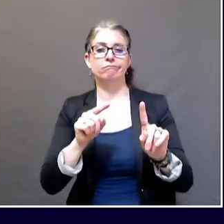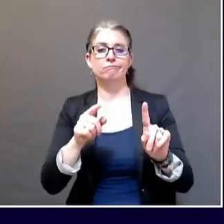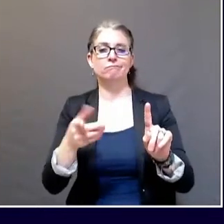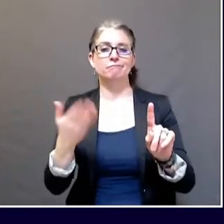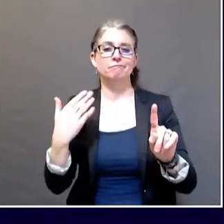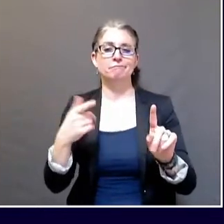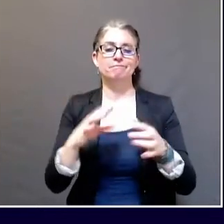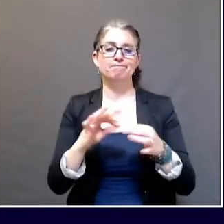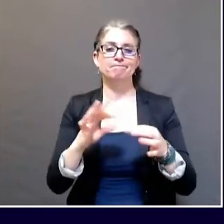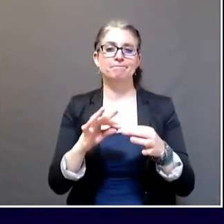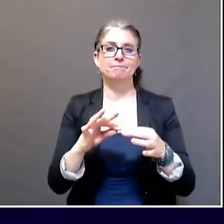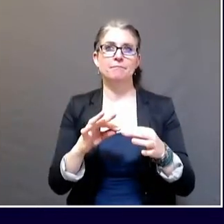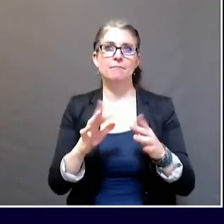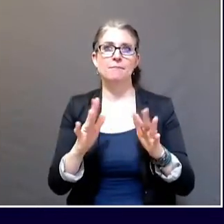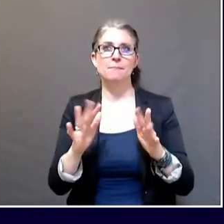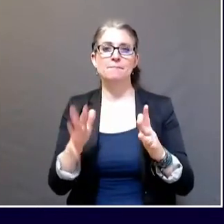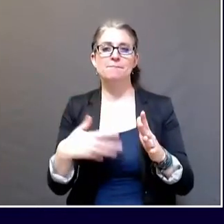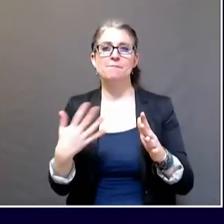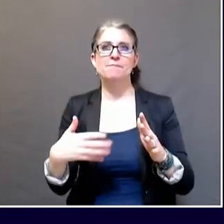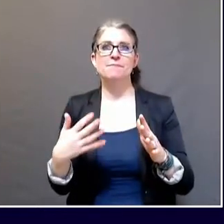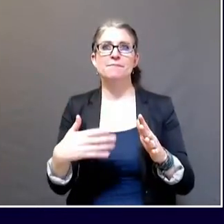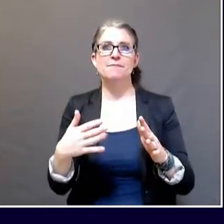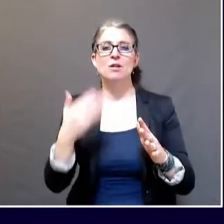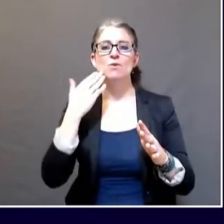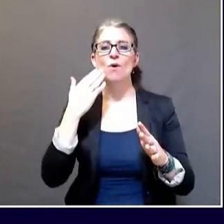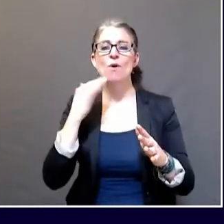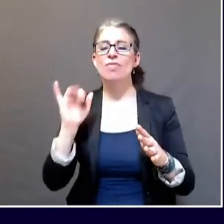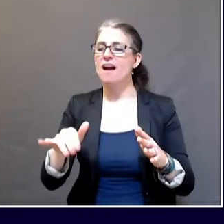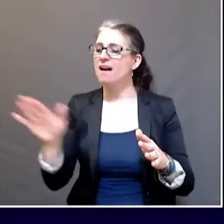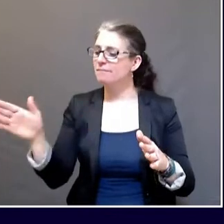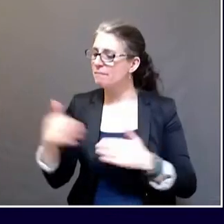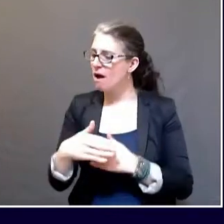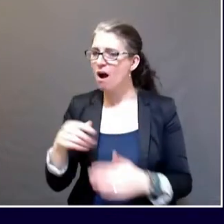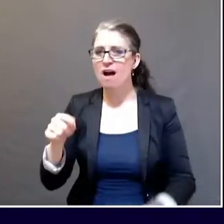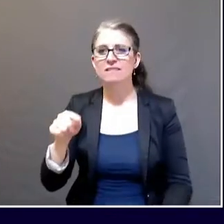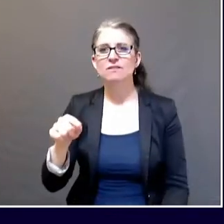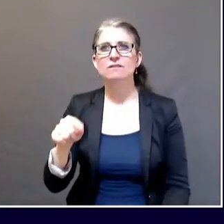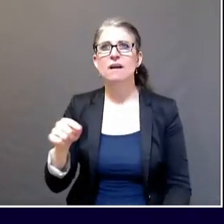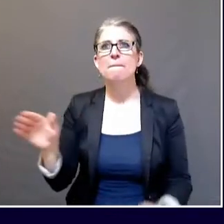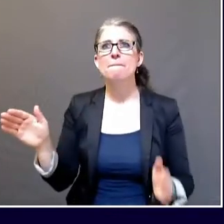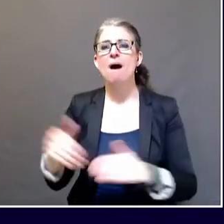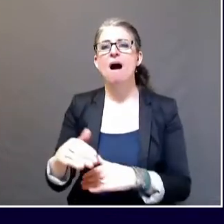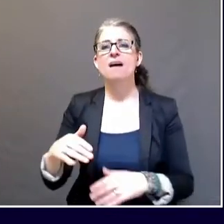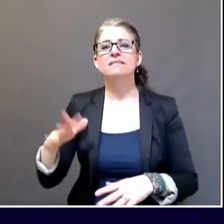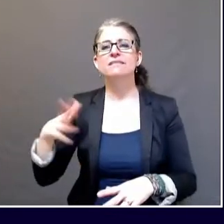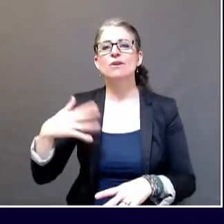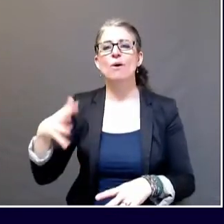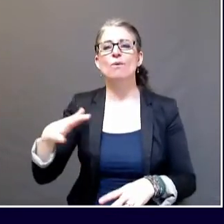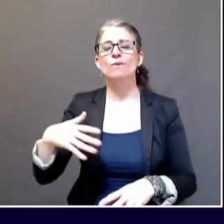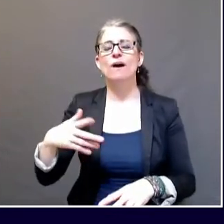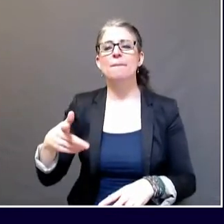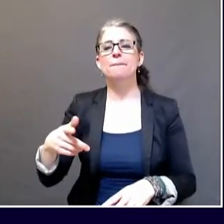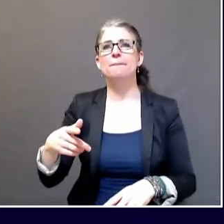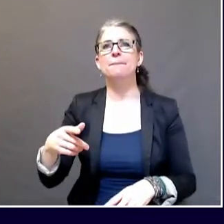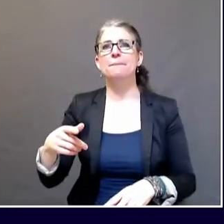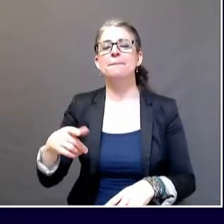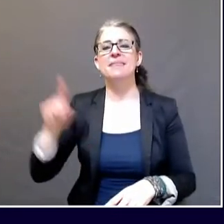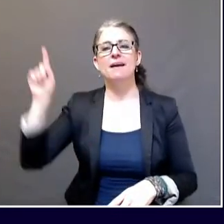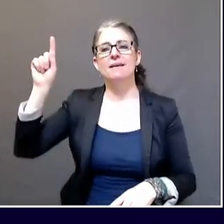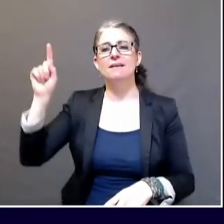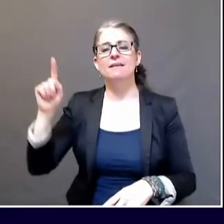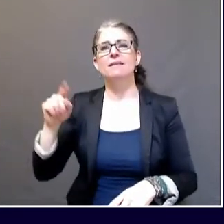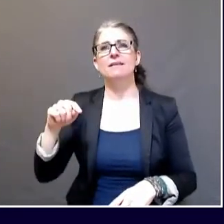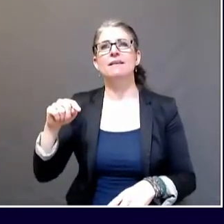expired is the wrong word, but the doses that exceeded the temperature. These were headed to 35 locations in the state. Is that